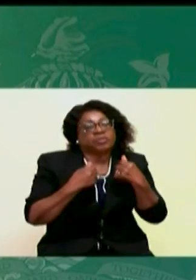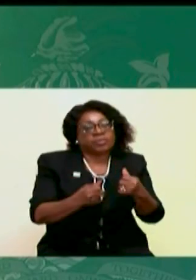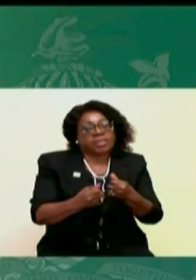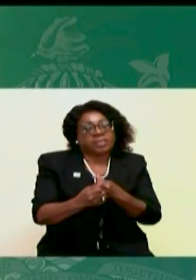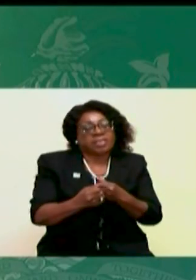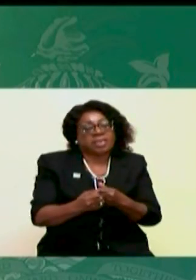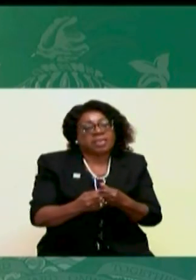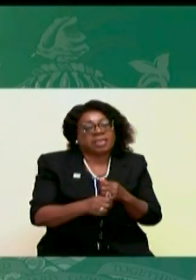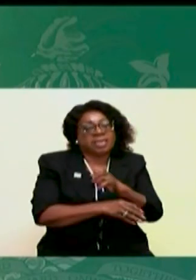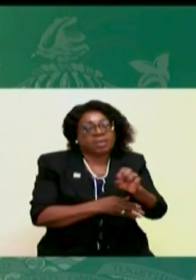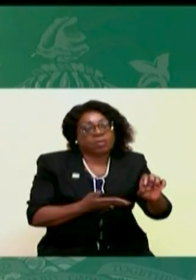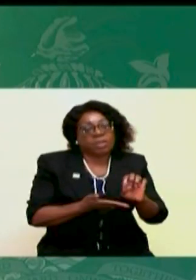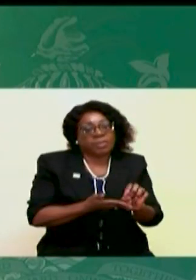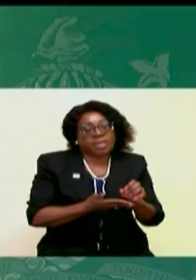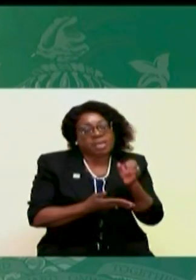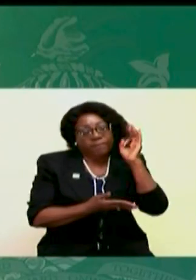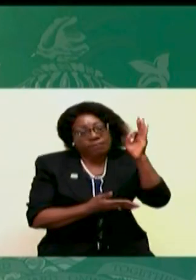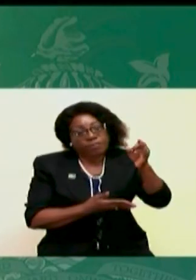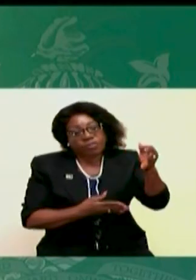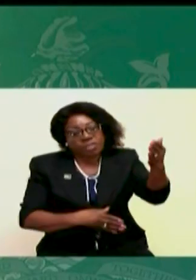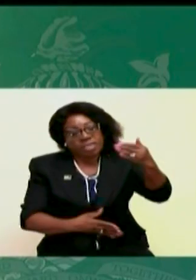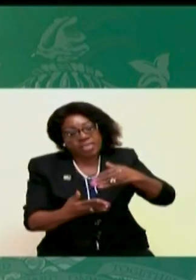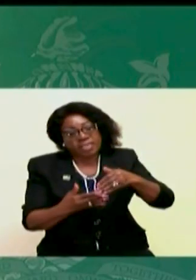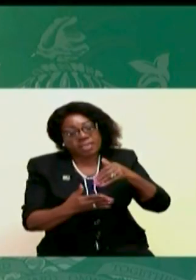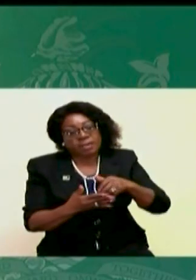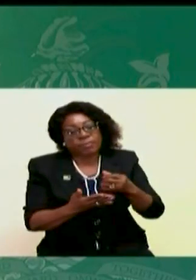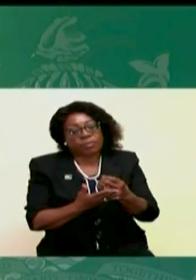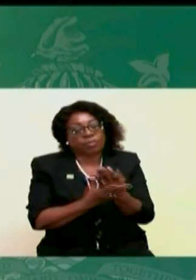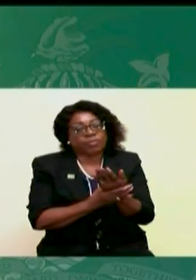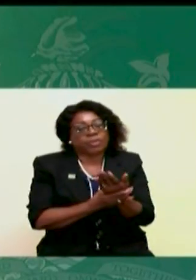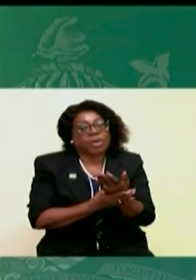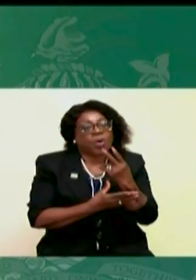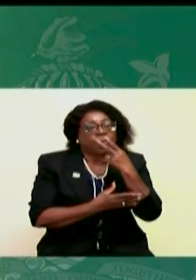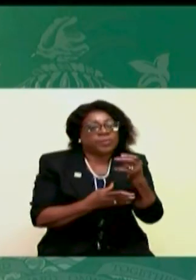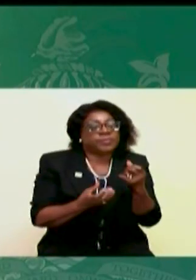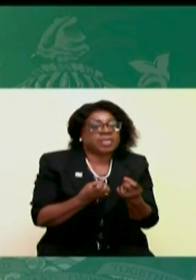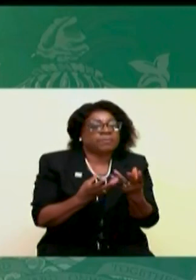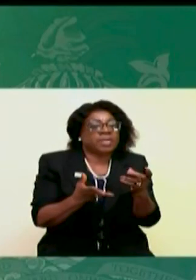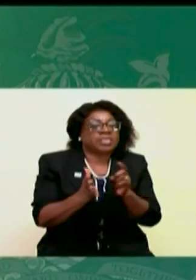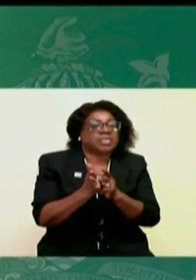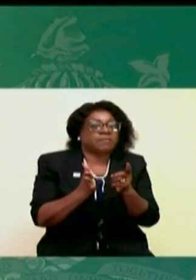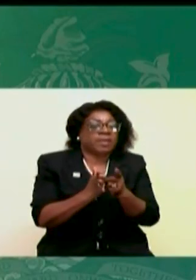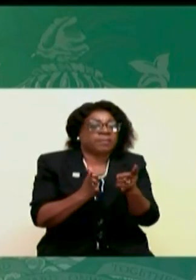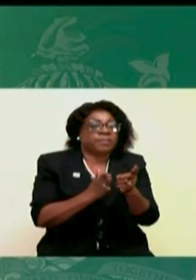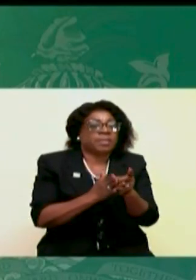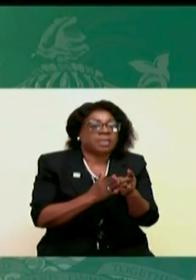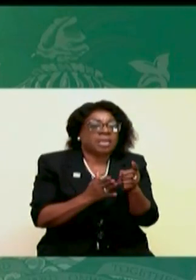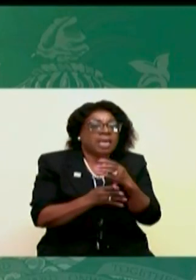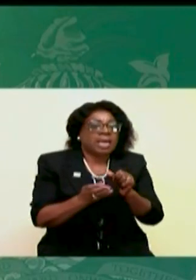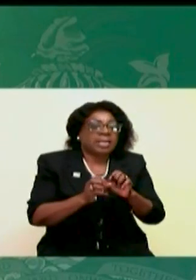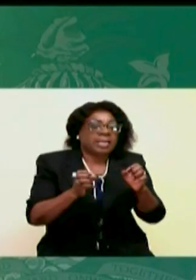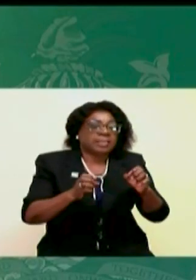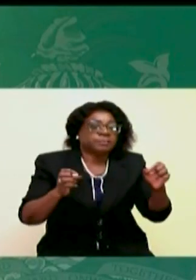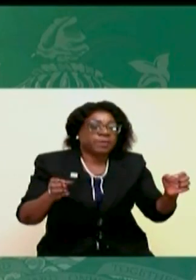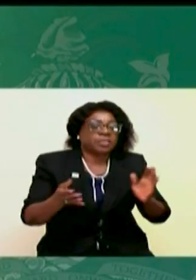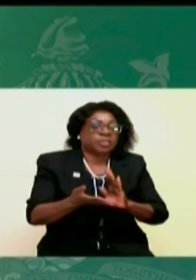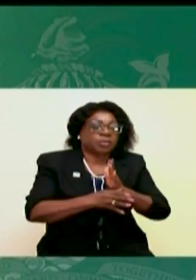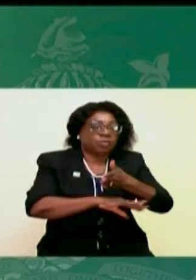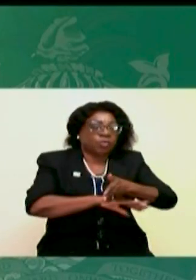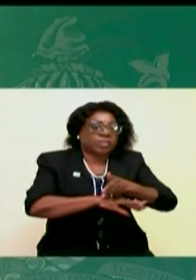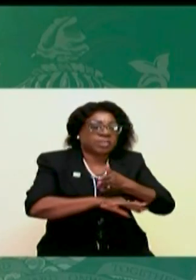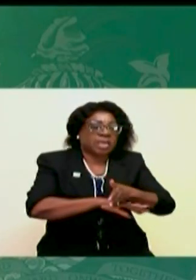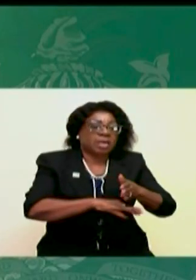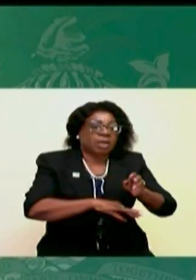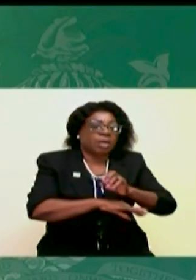economy and future income growth. We have seen significant developments and expansion across our larger